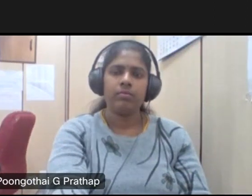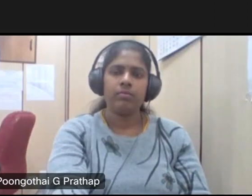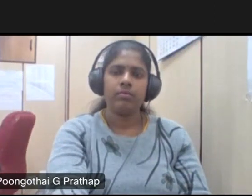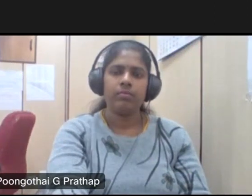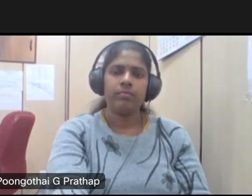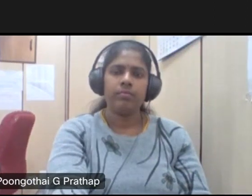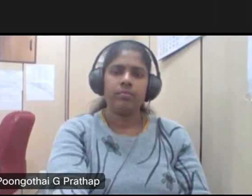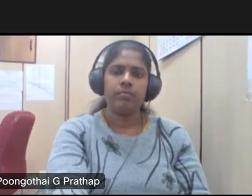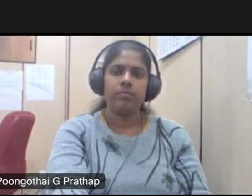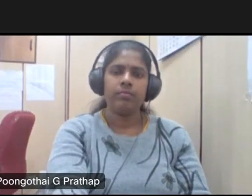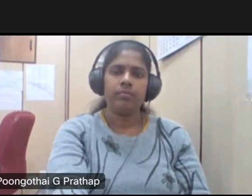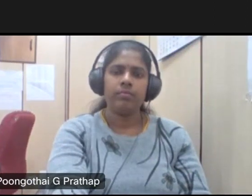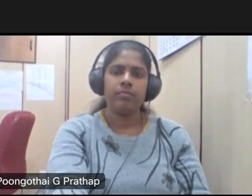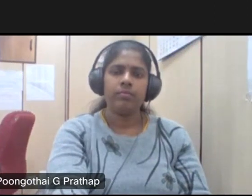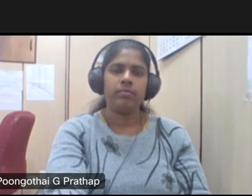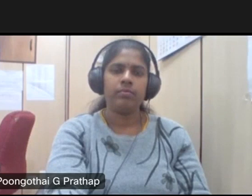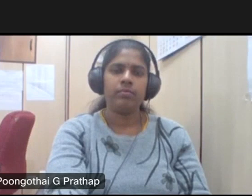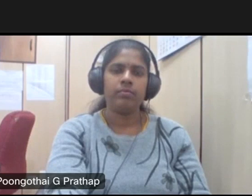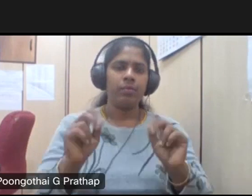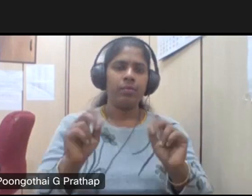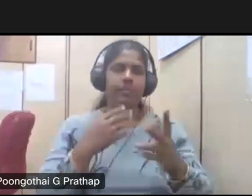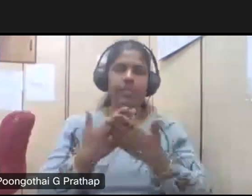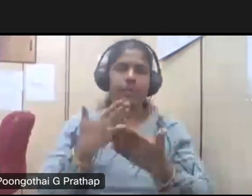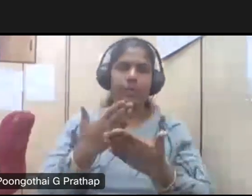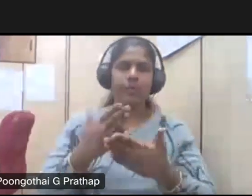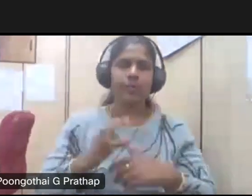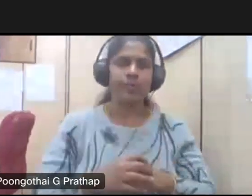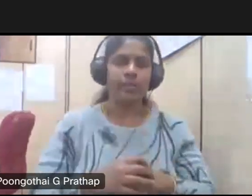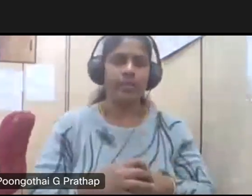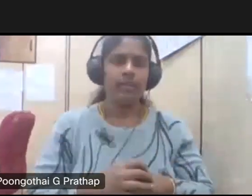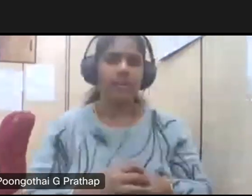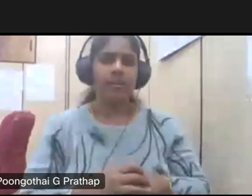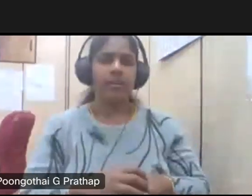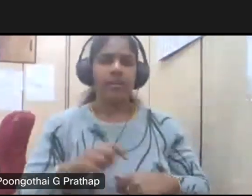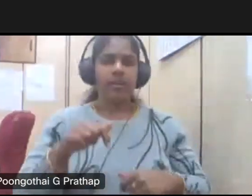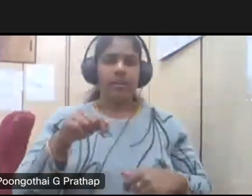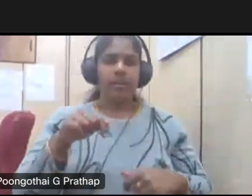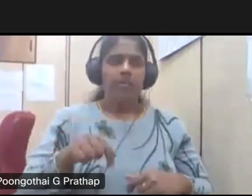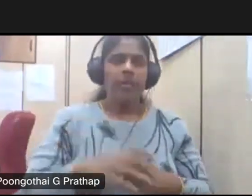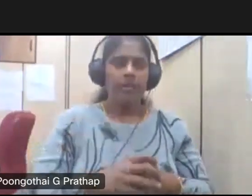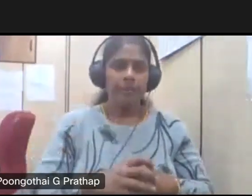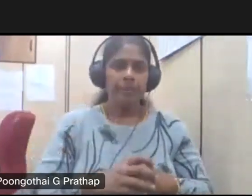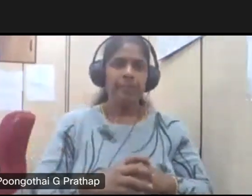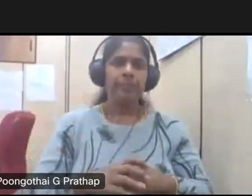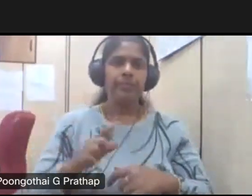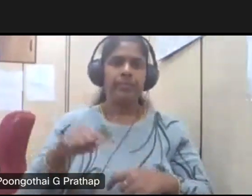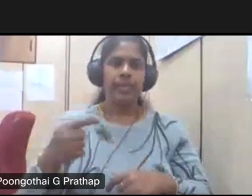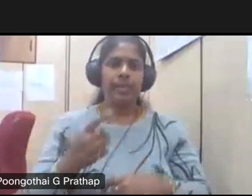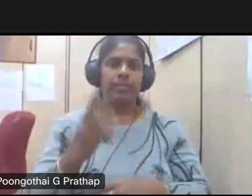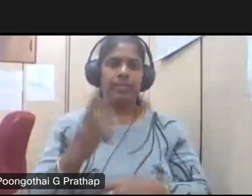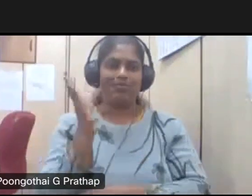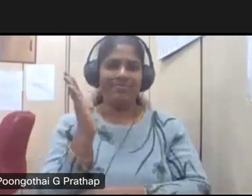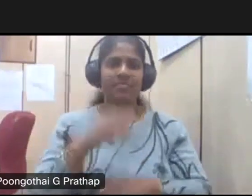Over to you, Brinda ma'am. Yeah, thank you very much. So we have our next speaker. He's